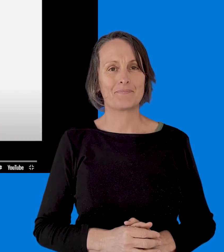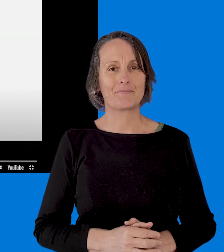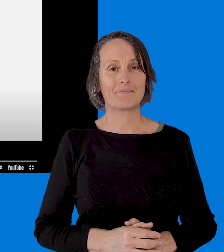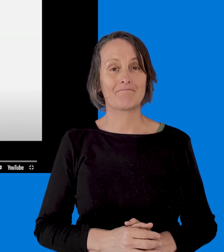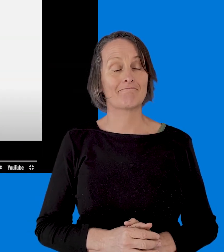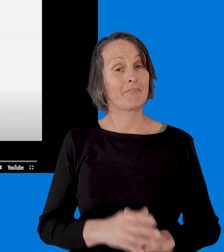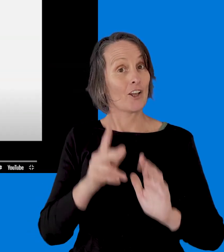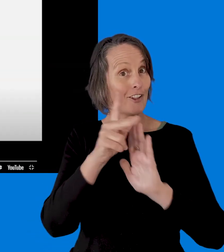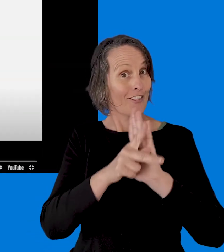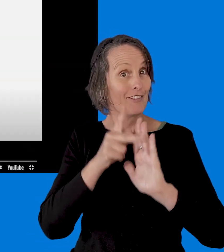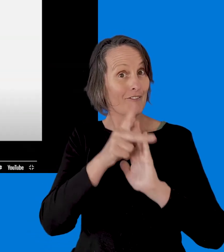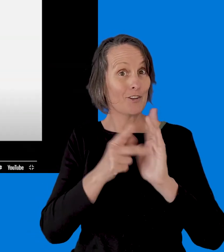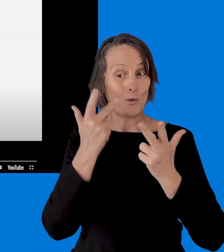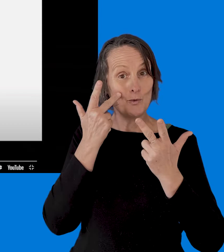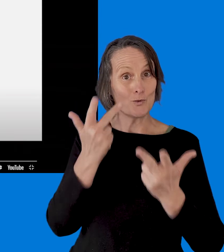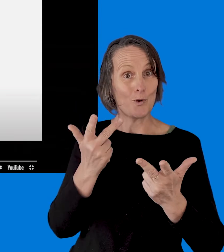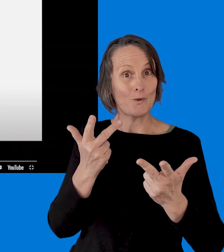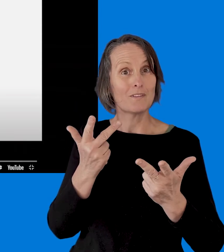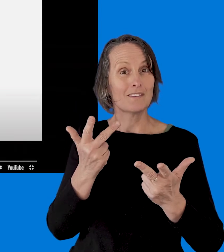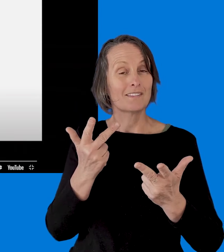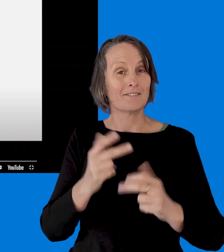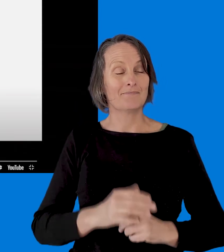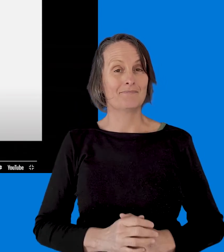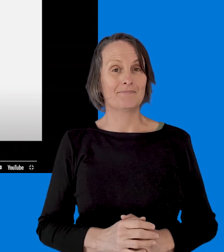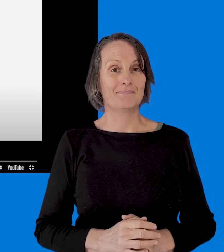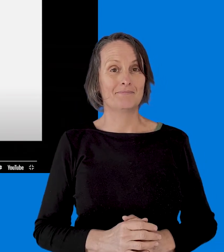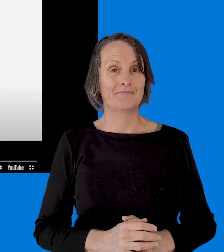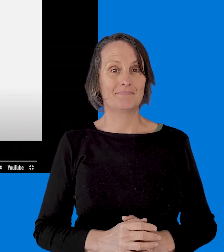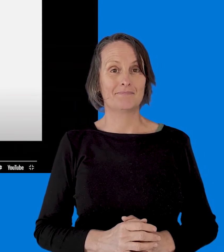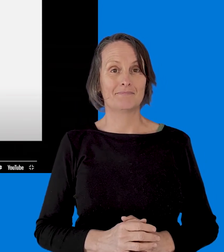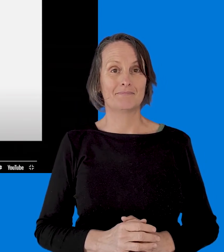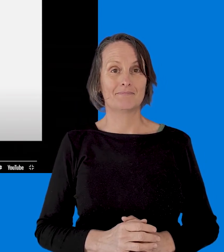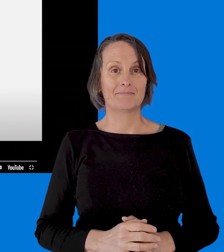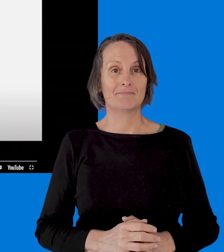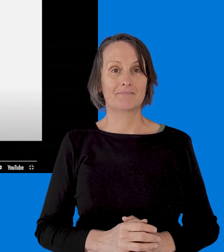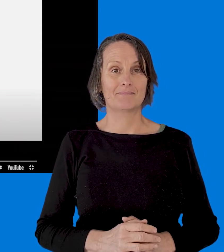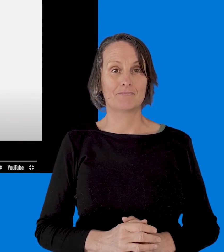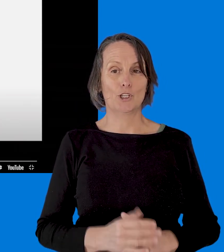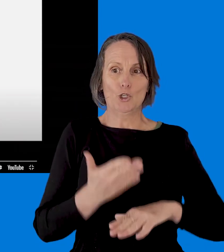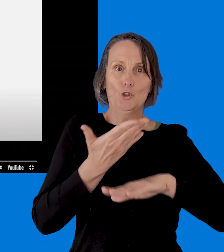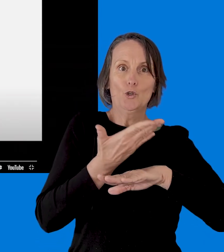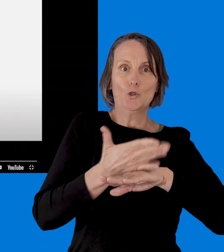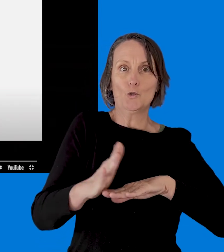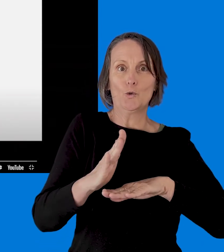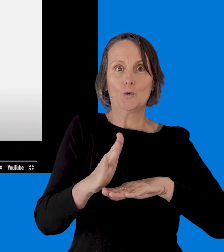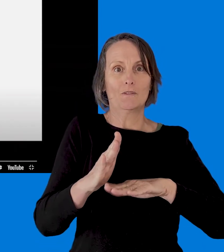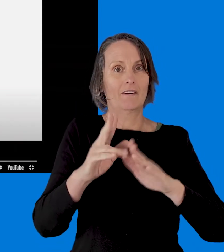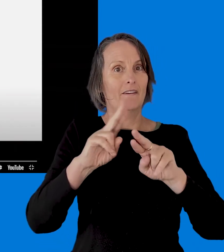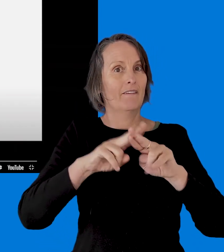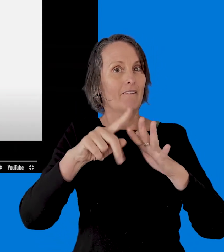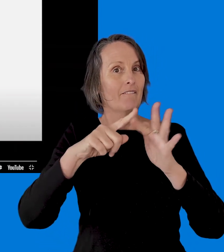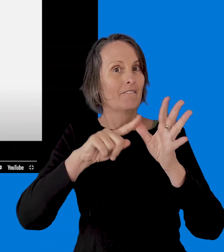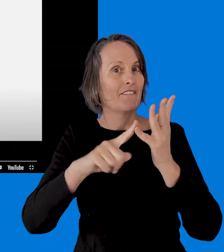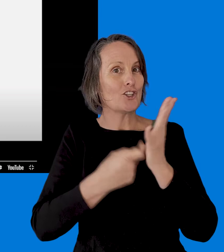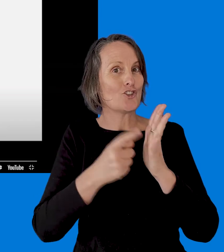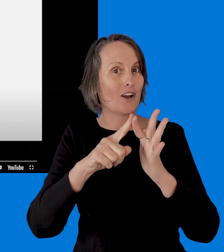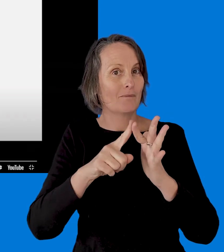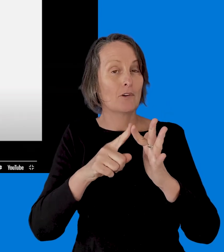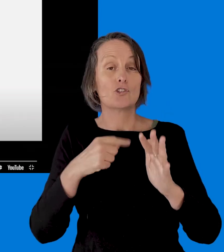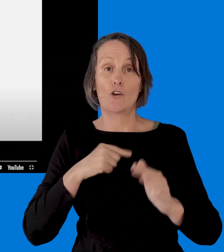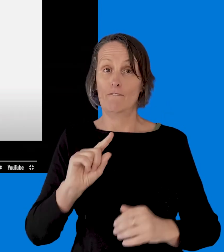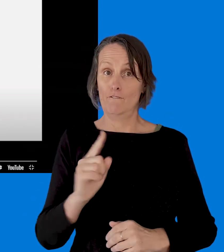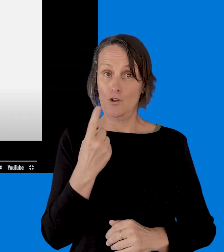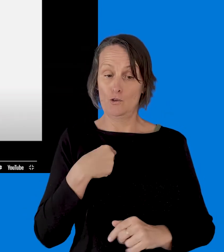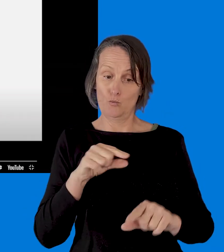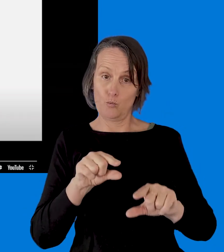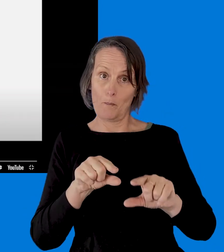works. So this is a video showing the latest auto feature that I just mentioned. And the way you start